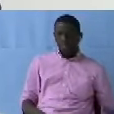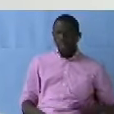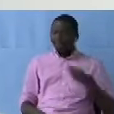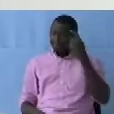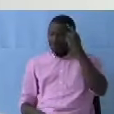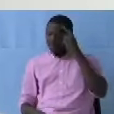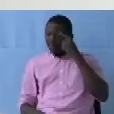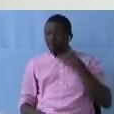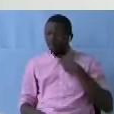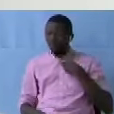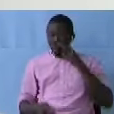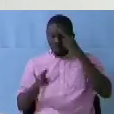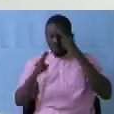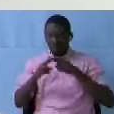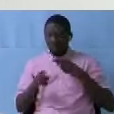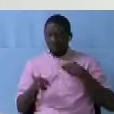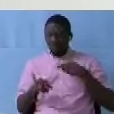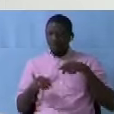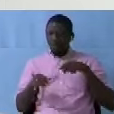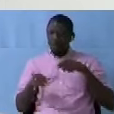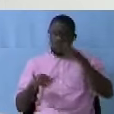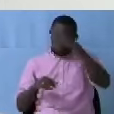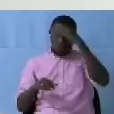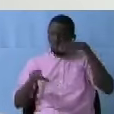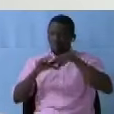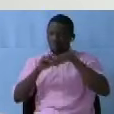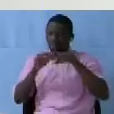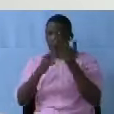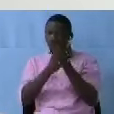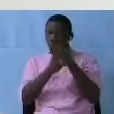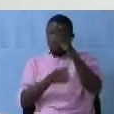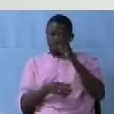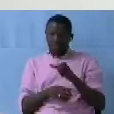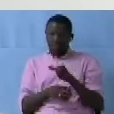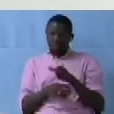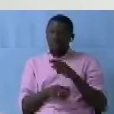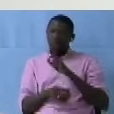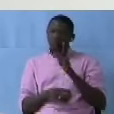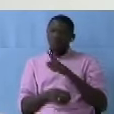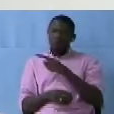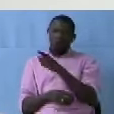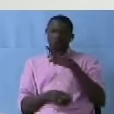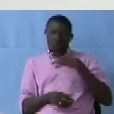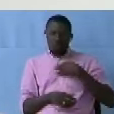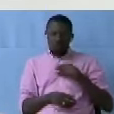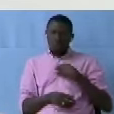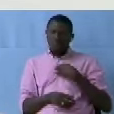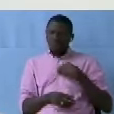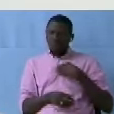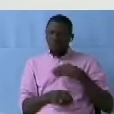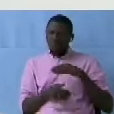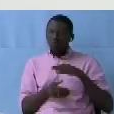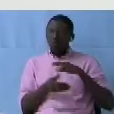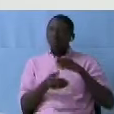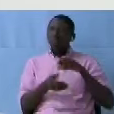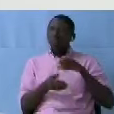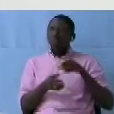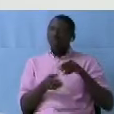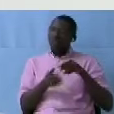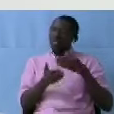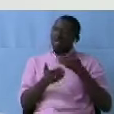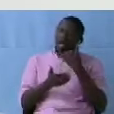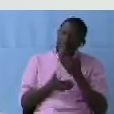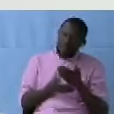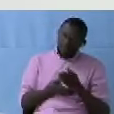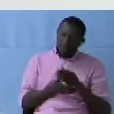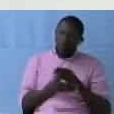what they should have done was to seek medical advice from their professional brethren